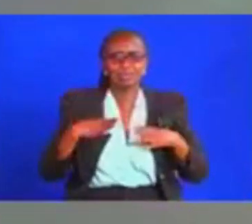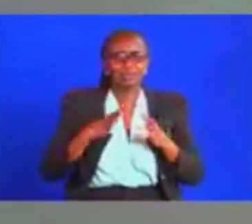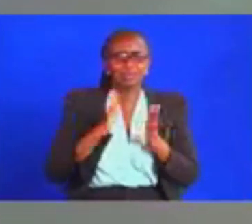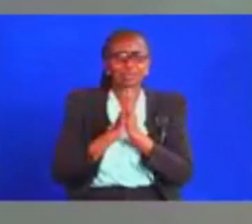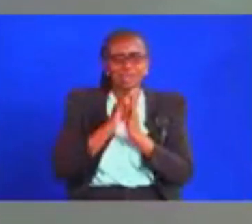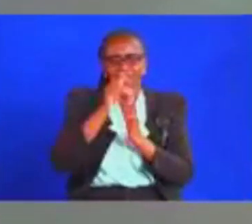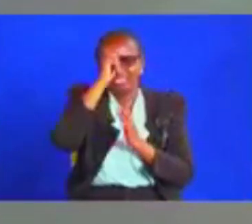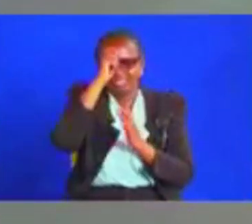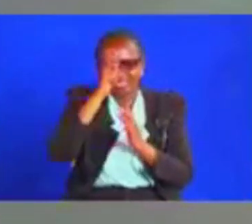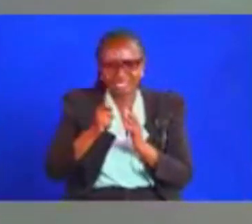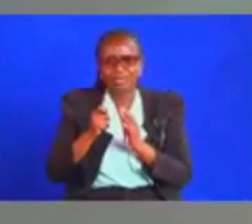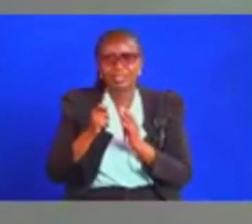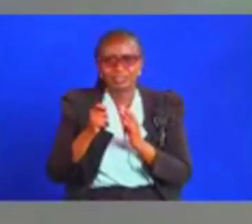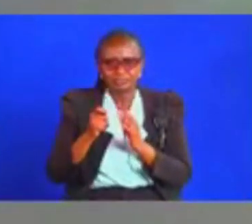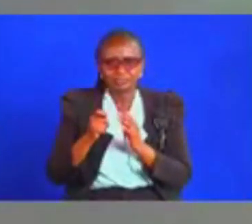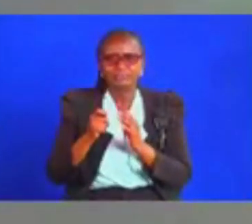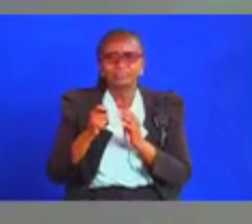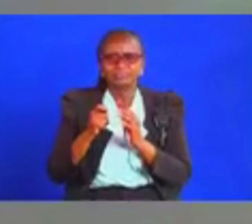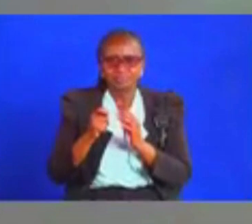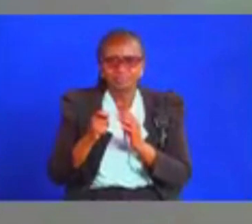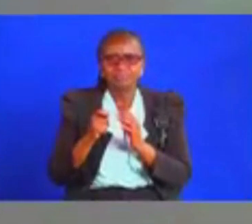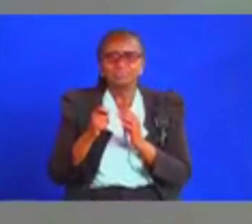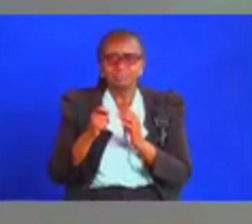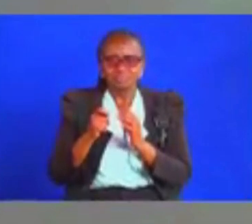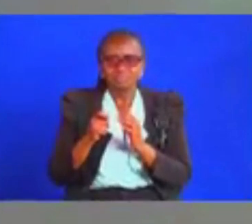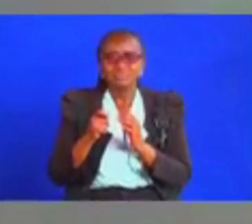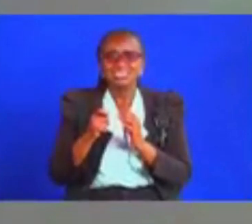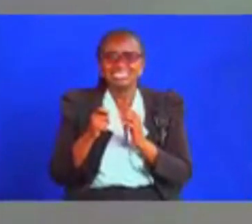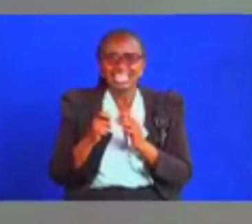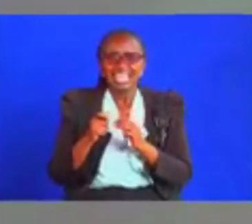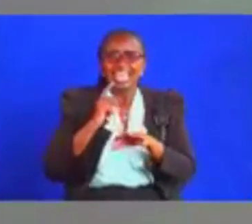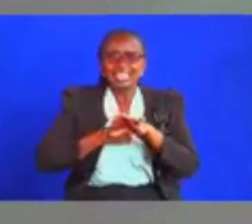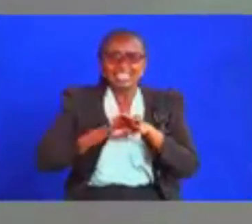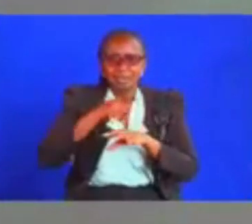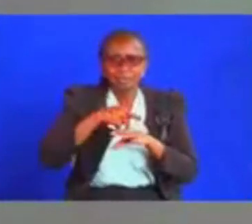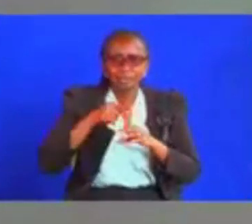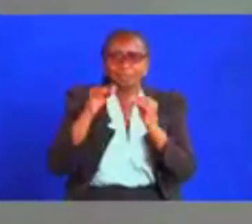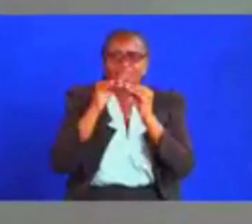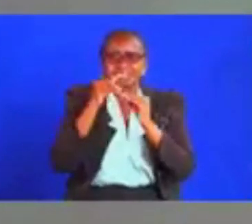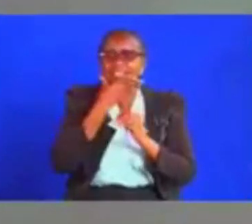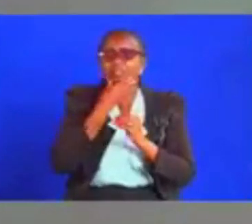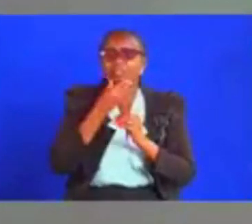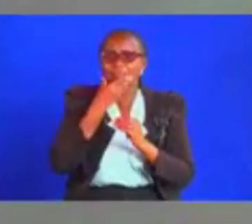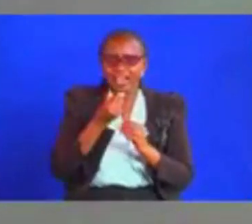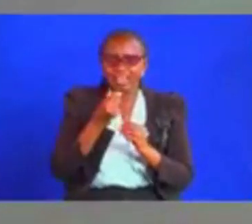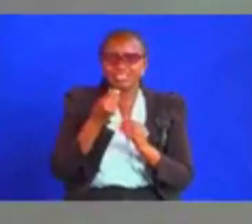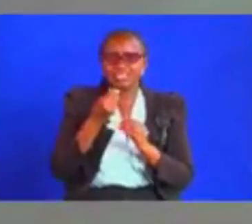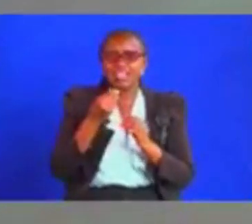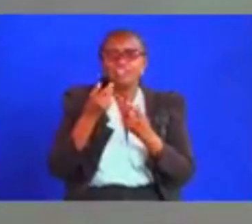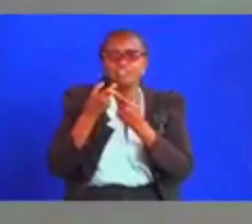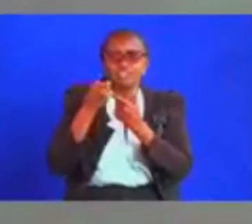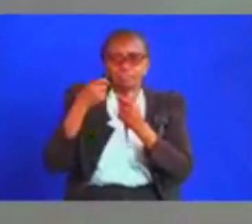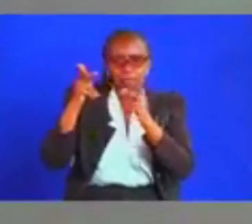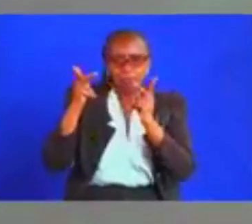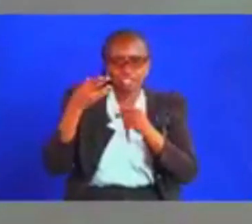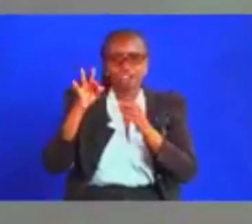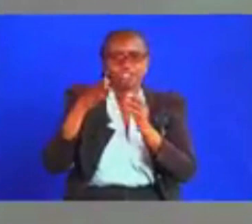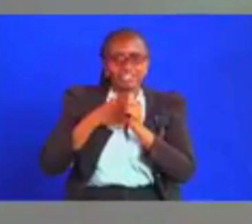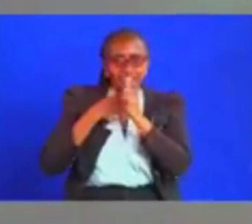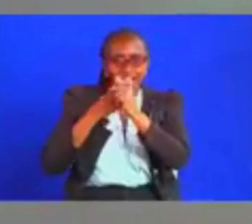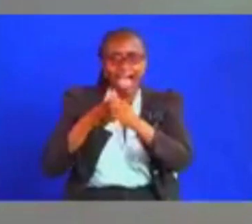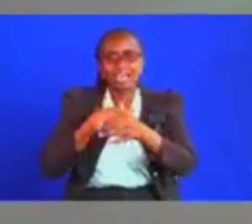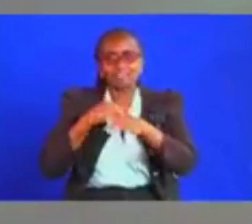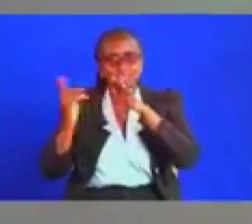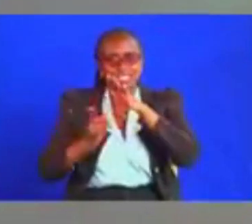him, now listening to us among the cloud of witnesses. When we vet these men from a standpoint of leadership, administration,